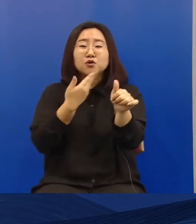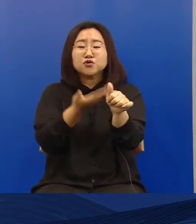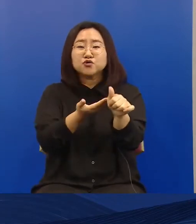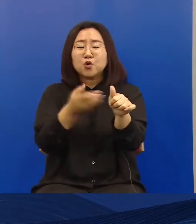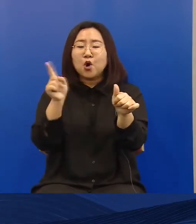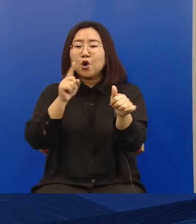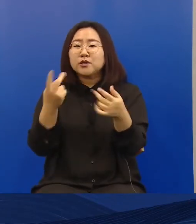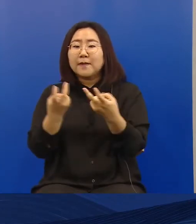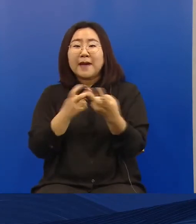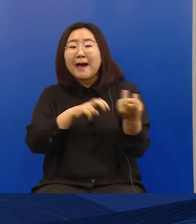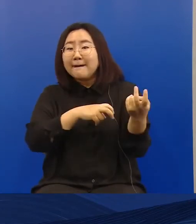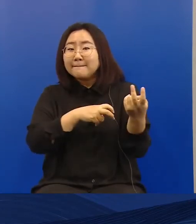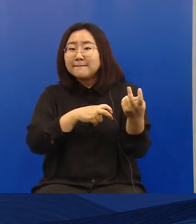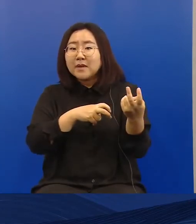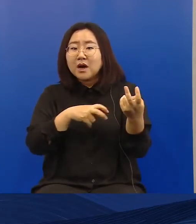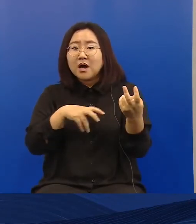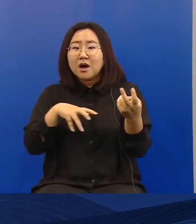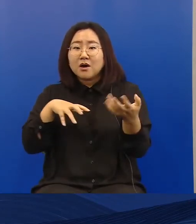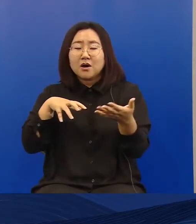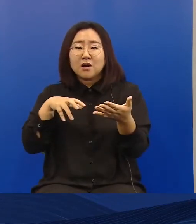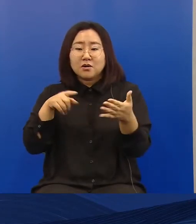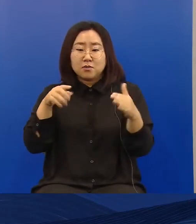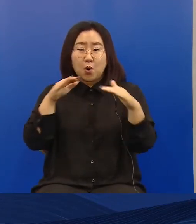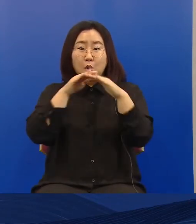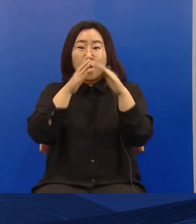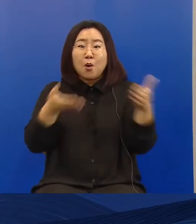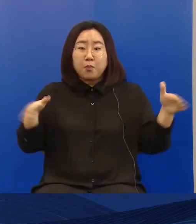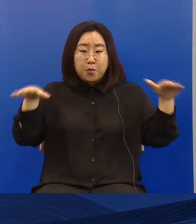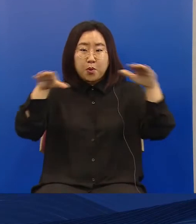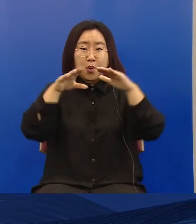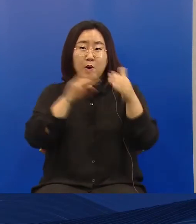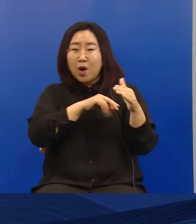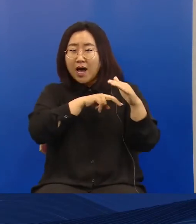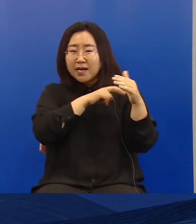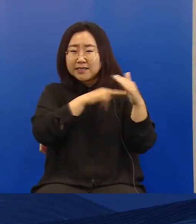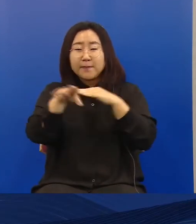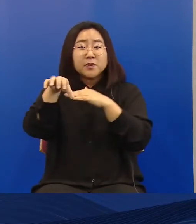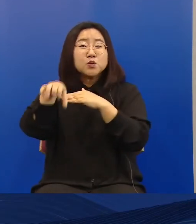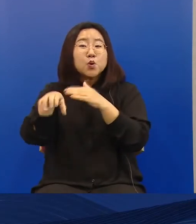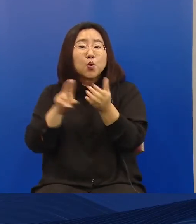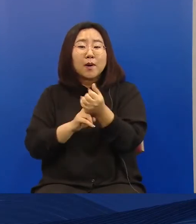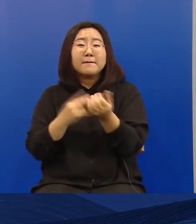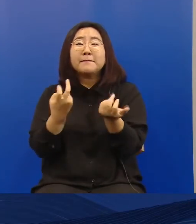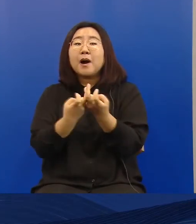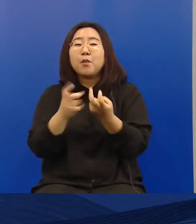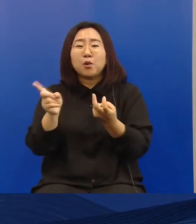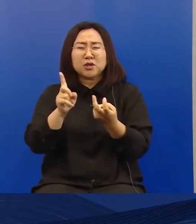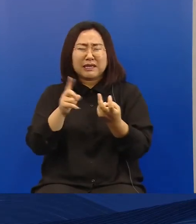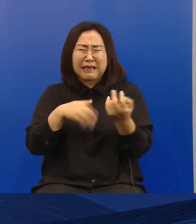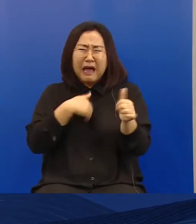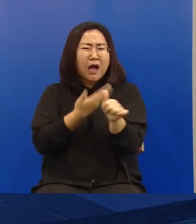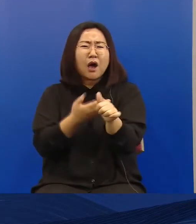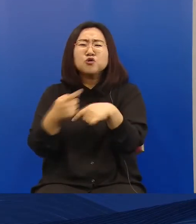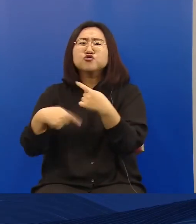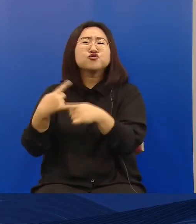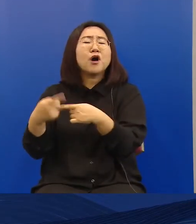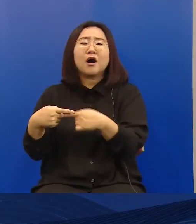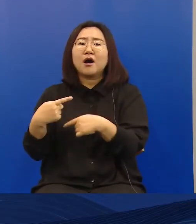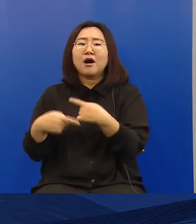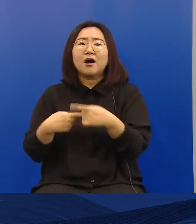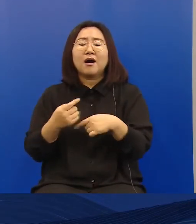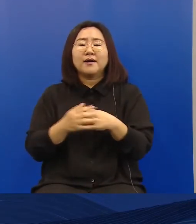access their local bomb shelter. And so the kinds of information that interpreters are providing is key to keeping people